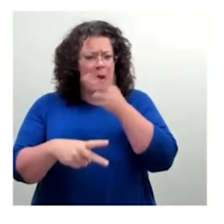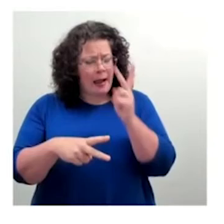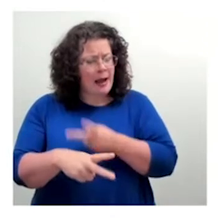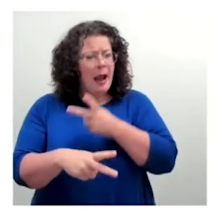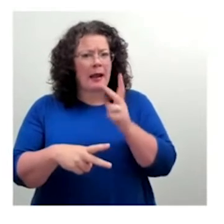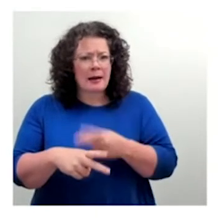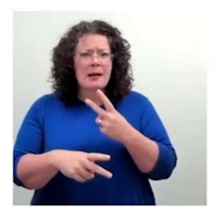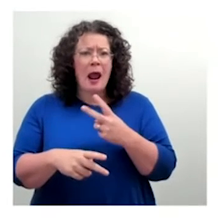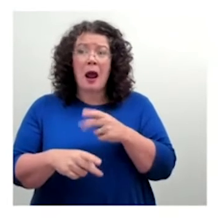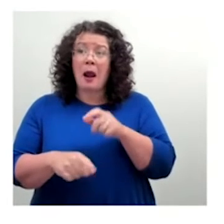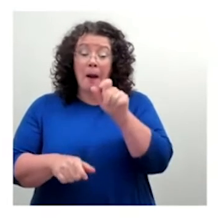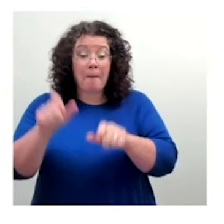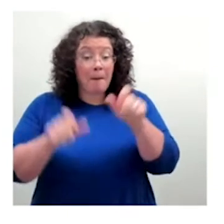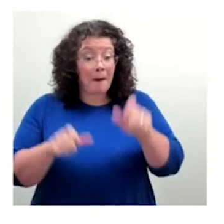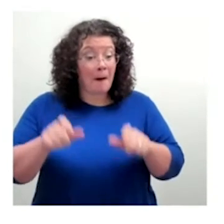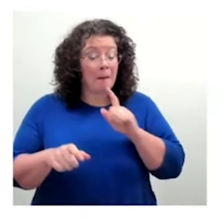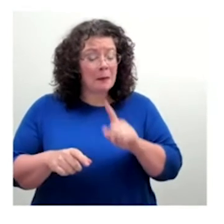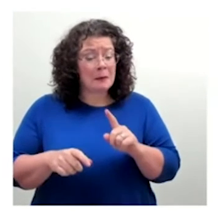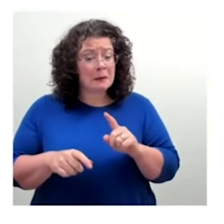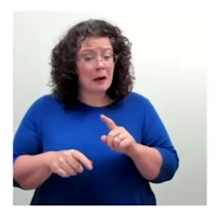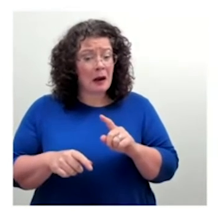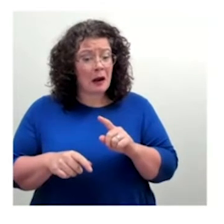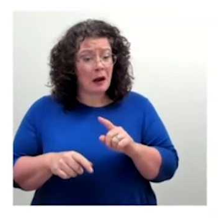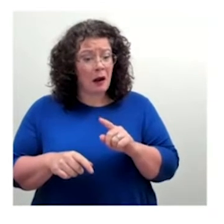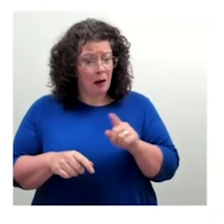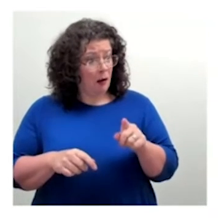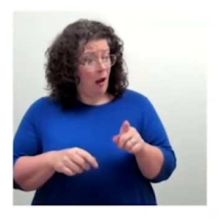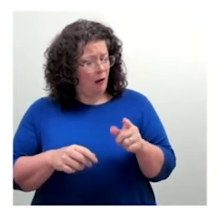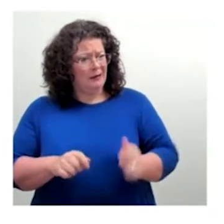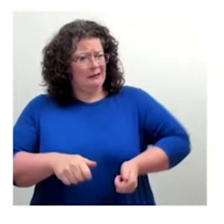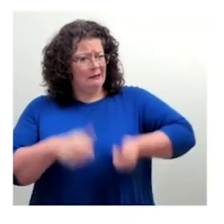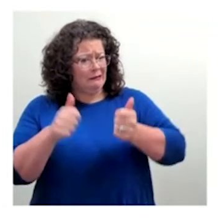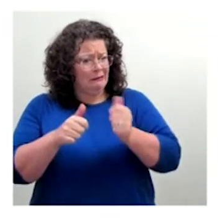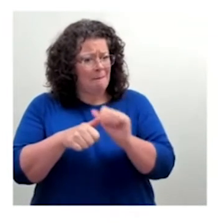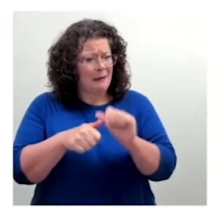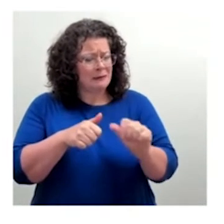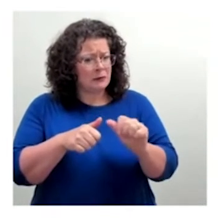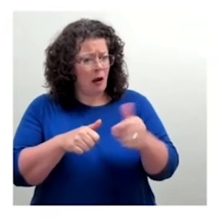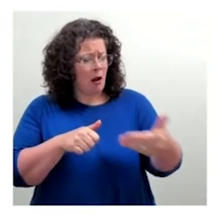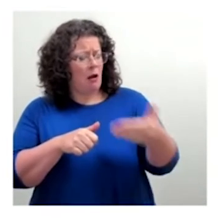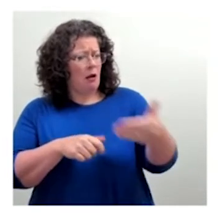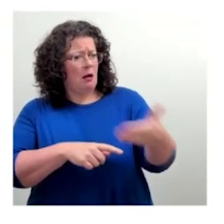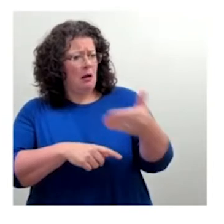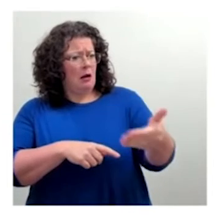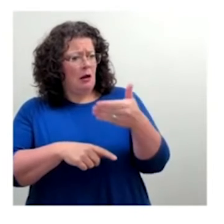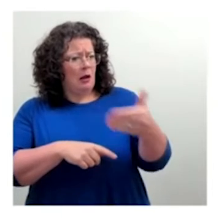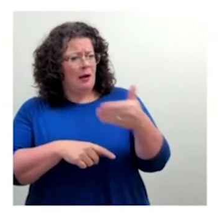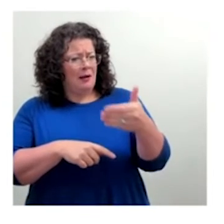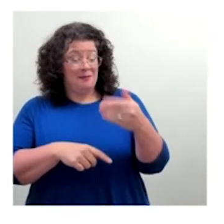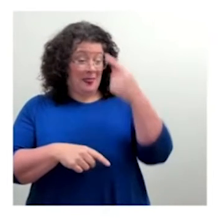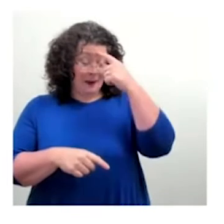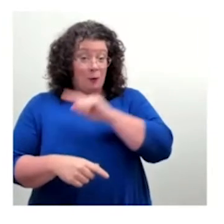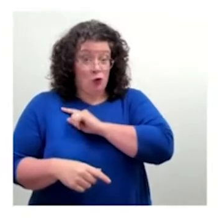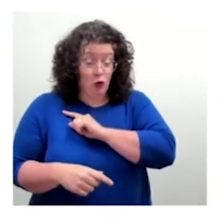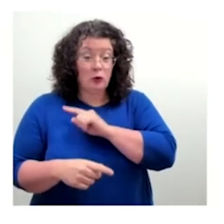this is because people in professional environments have generally been to the optician in the last year, and they generally wear their glasses, if they need